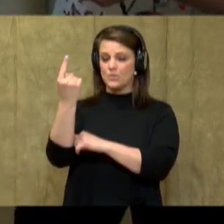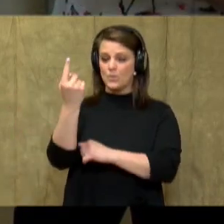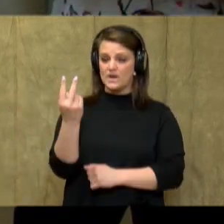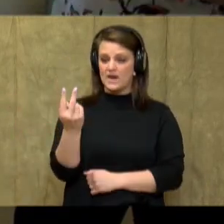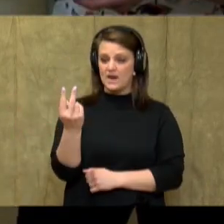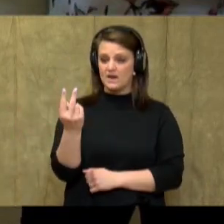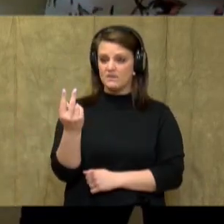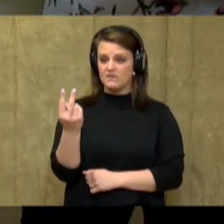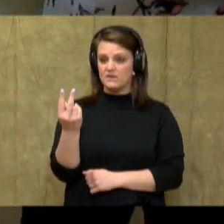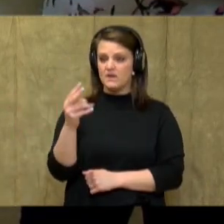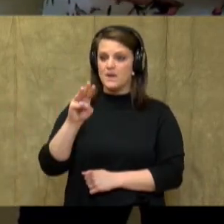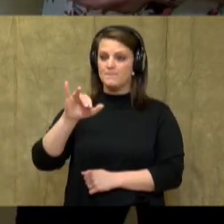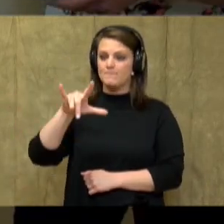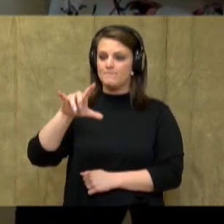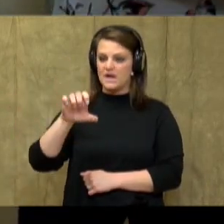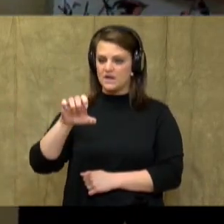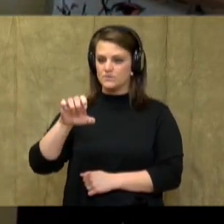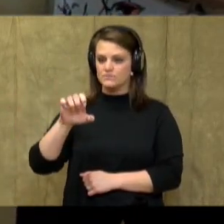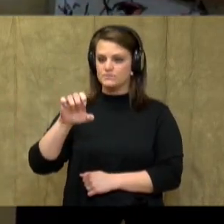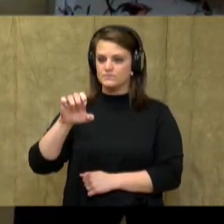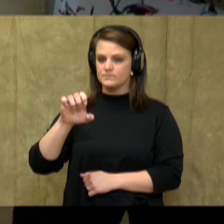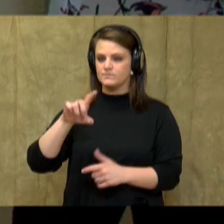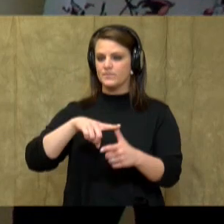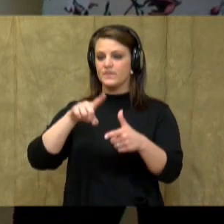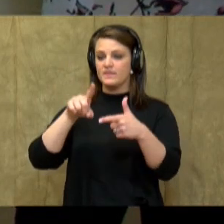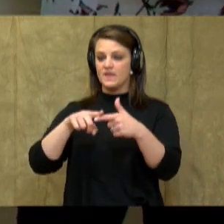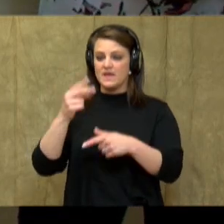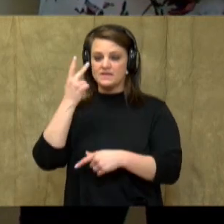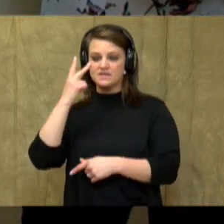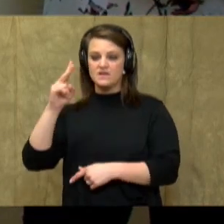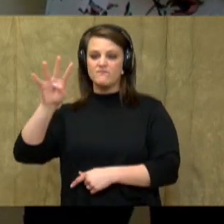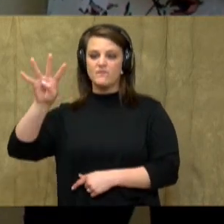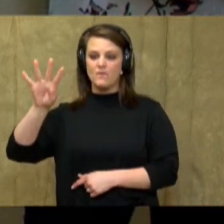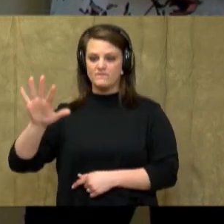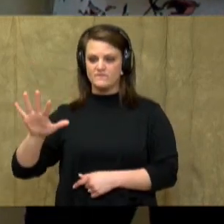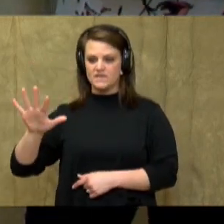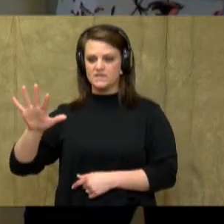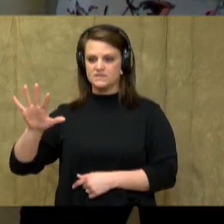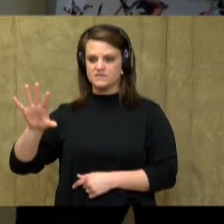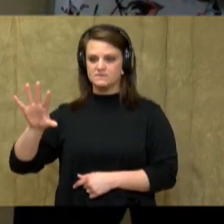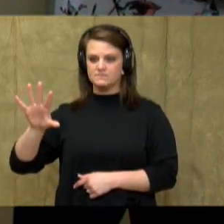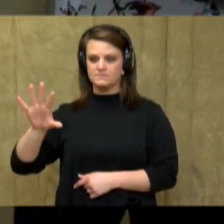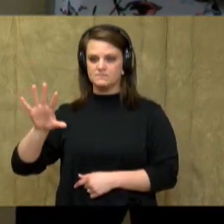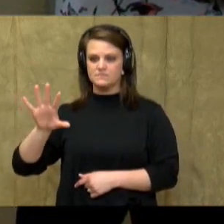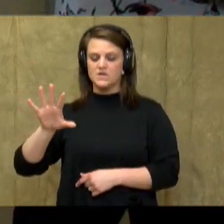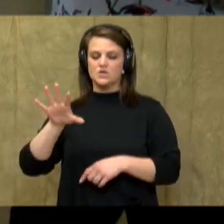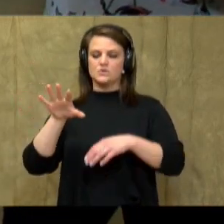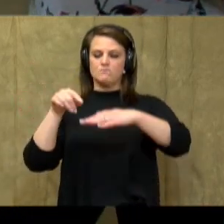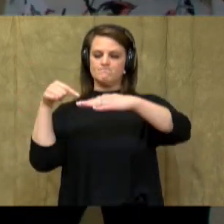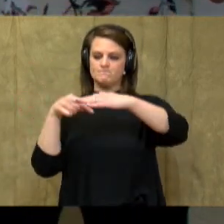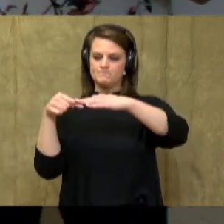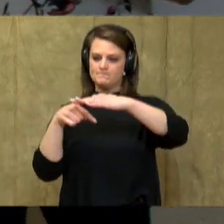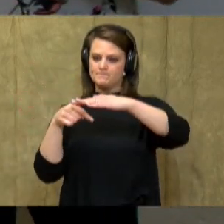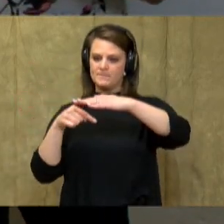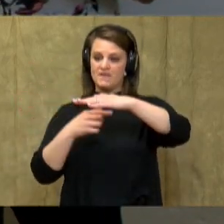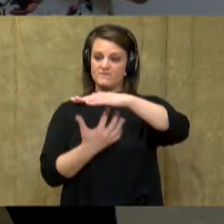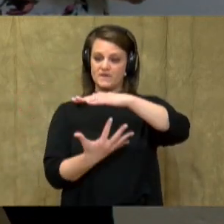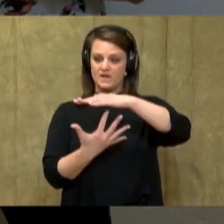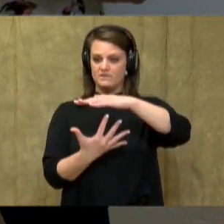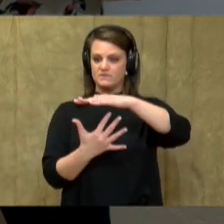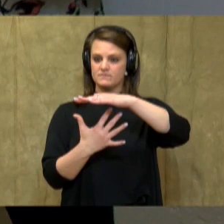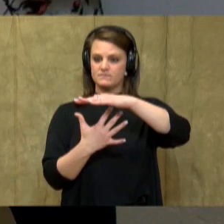1/2 mile. Then I see 4/5. So my denominators are